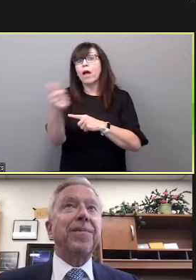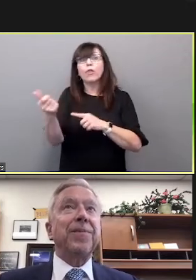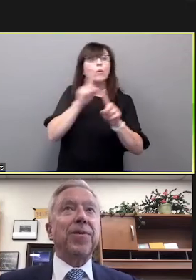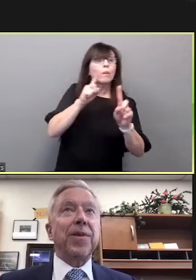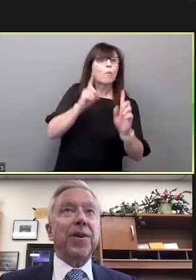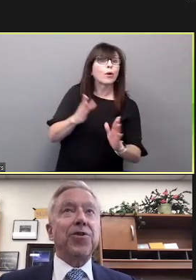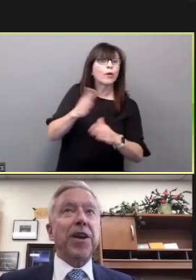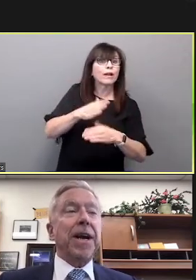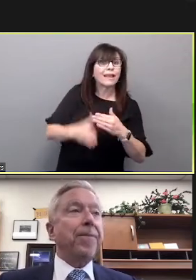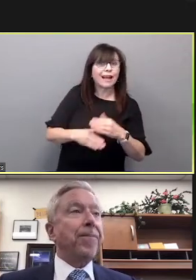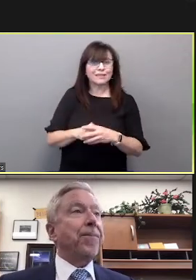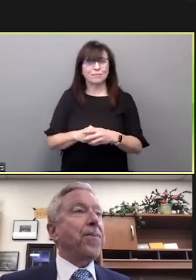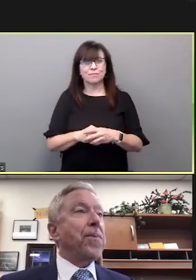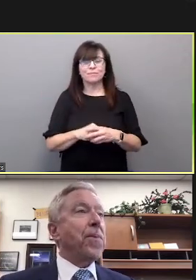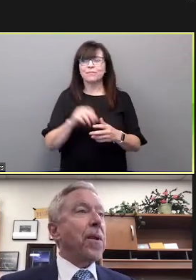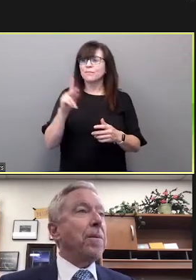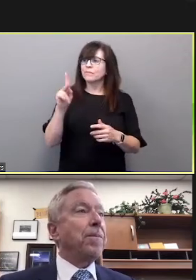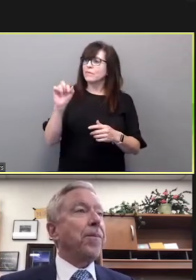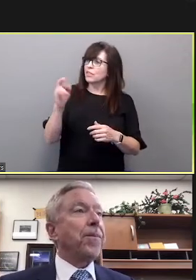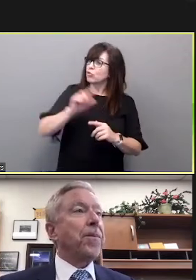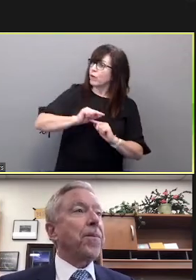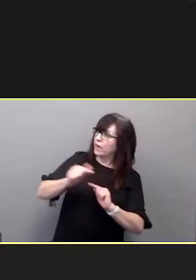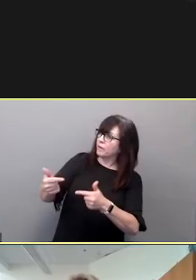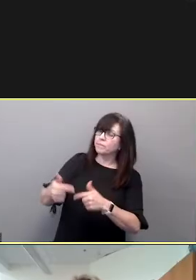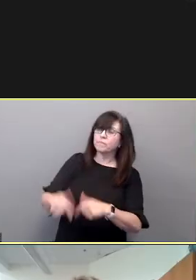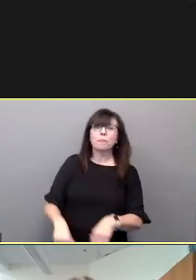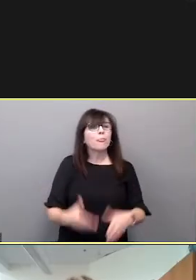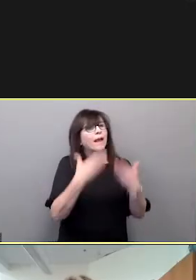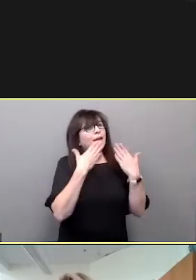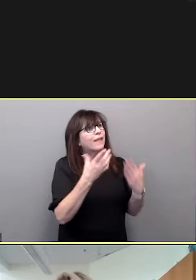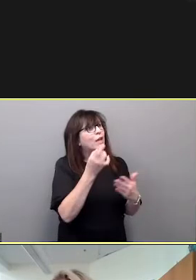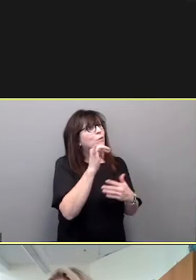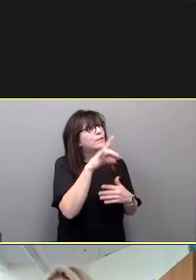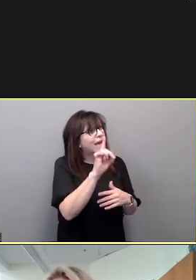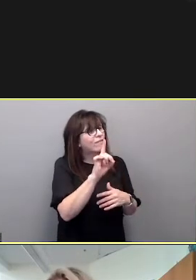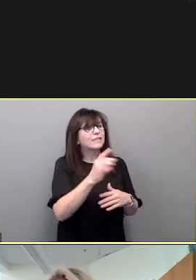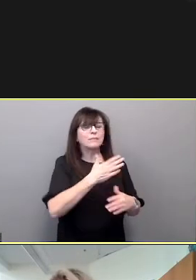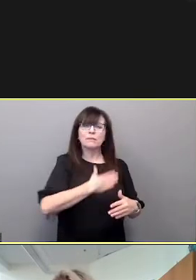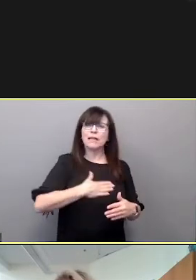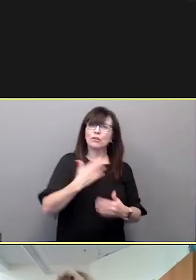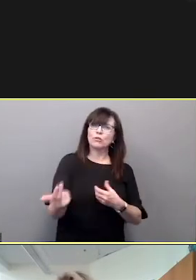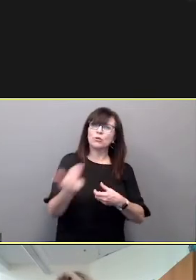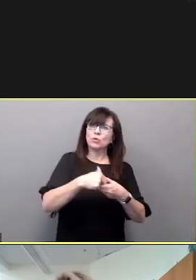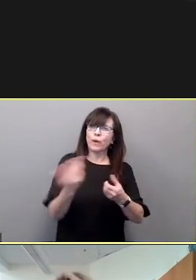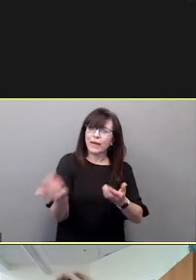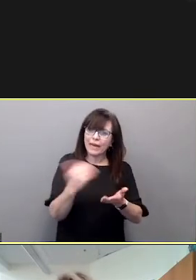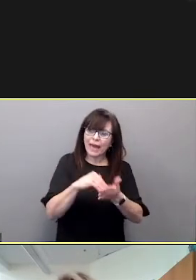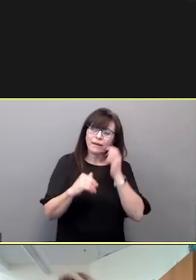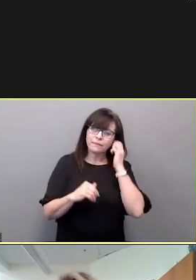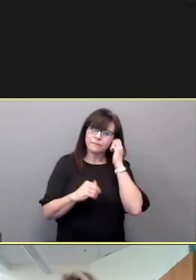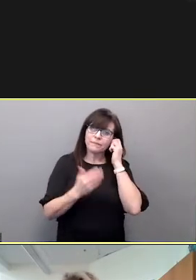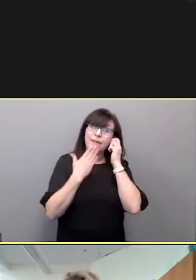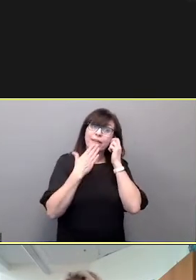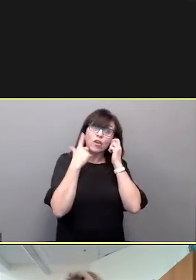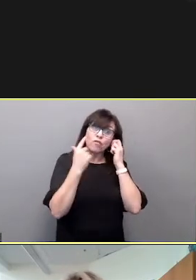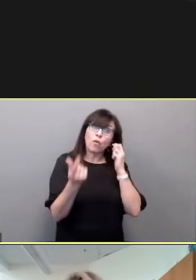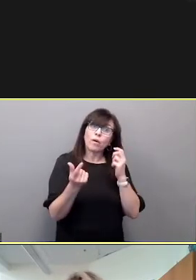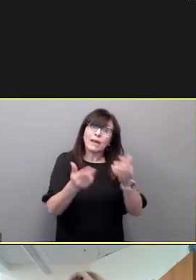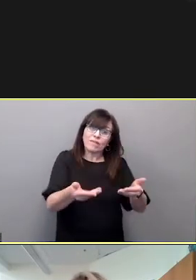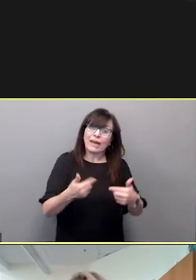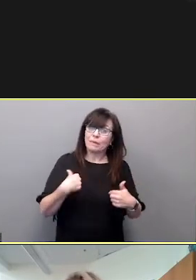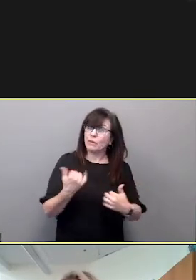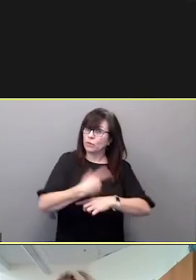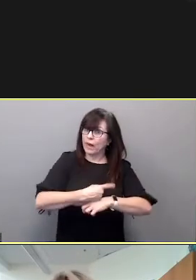end. Katrina. Oh, thank you, David. And it's, pleasure to be back on. Thank you for having me